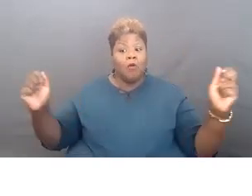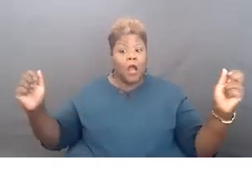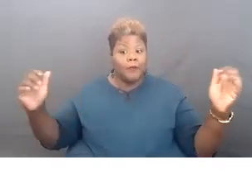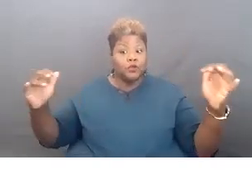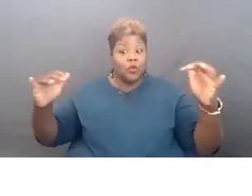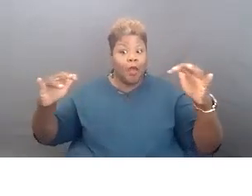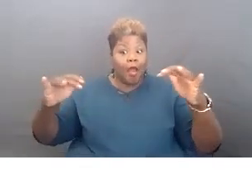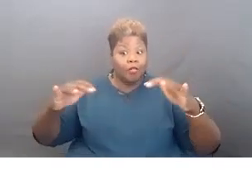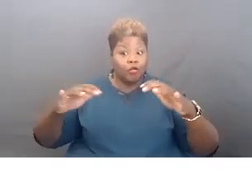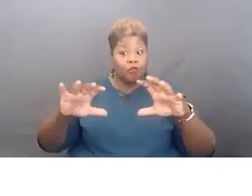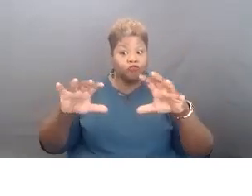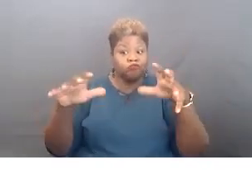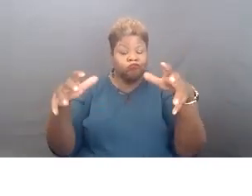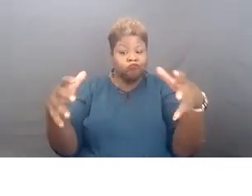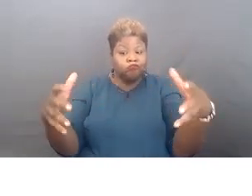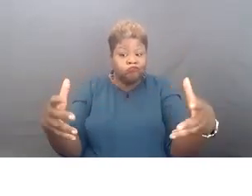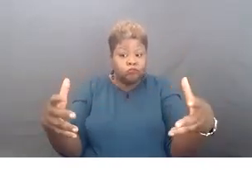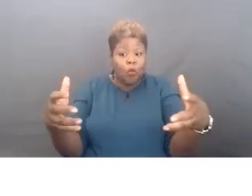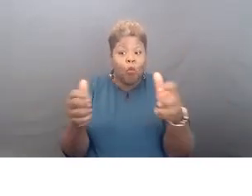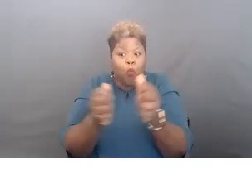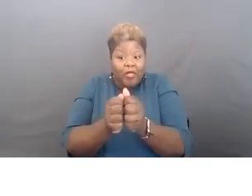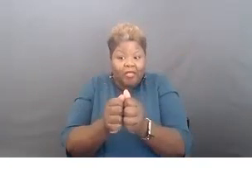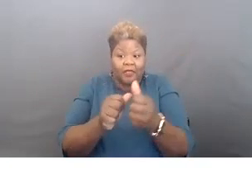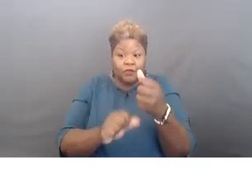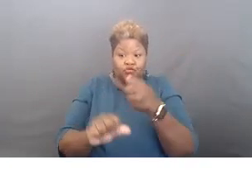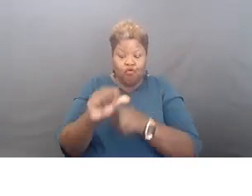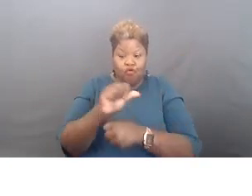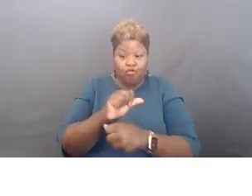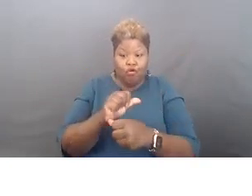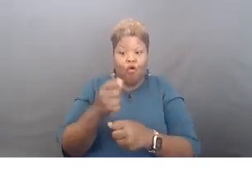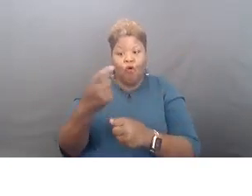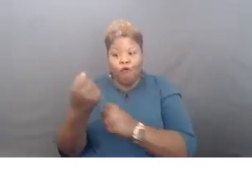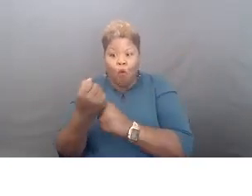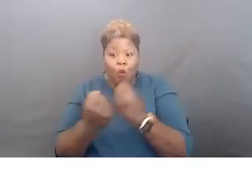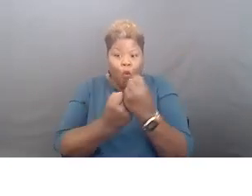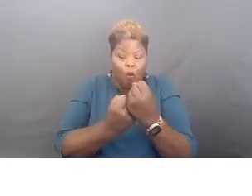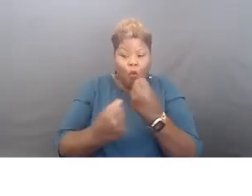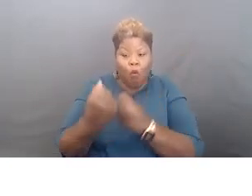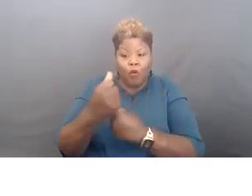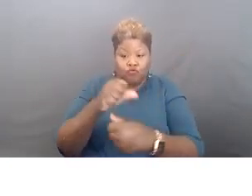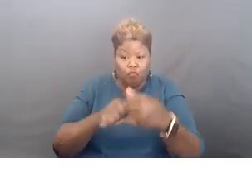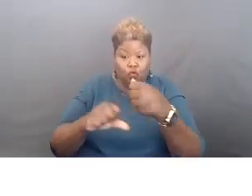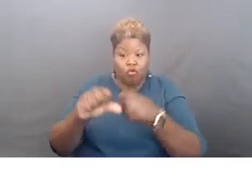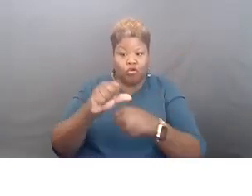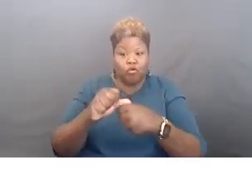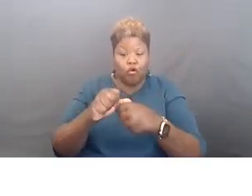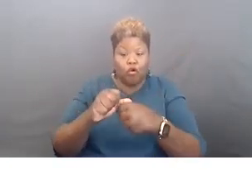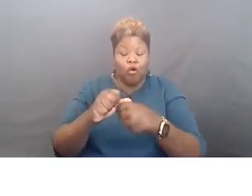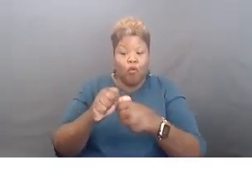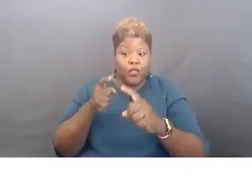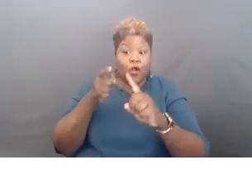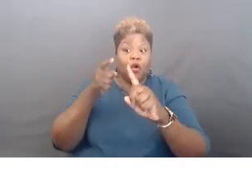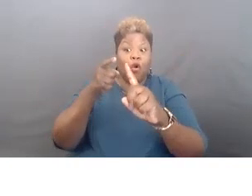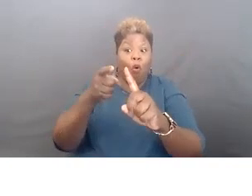and advocating with each other, for each other, being inclusive of each other, you can produce really good results.